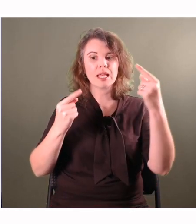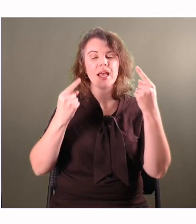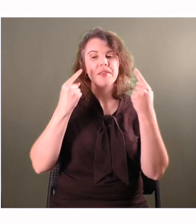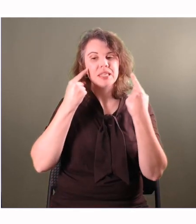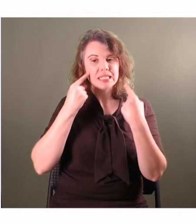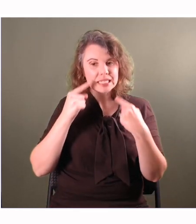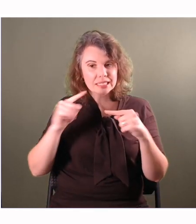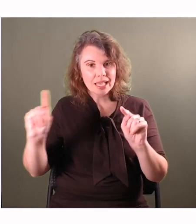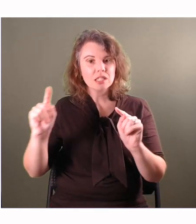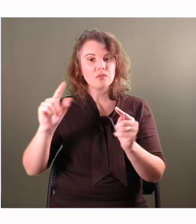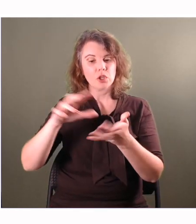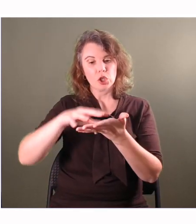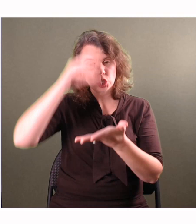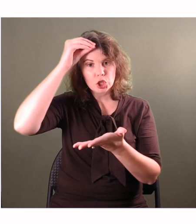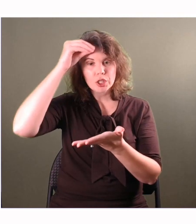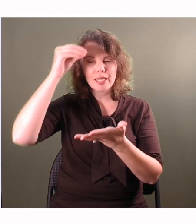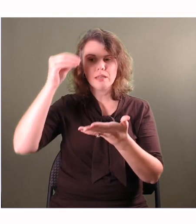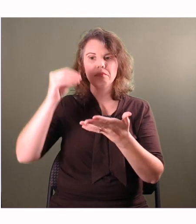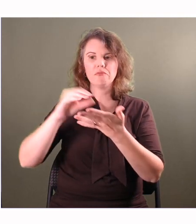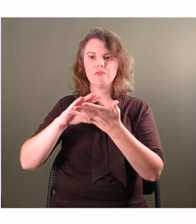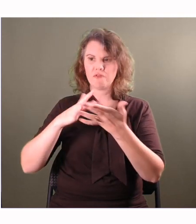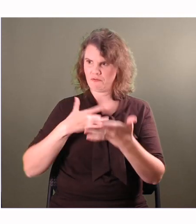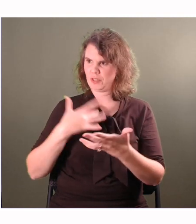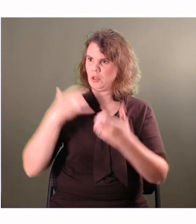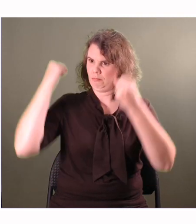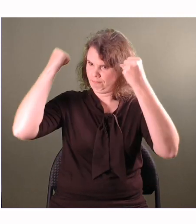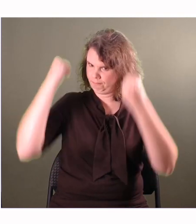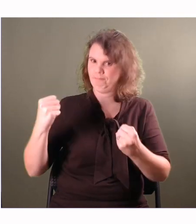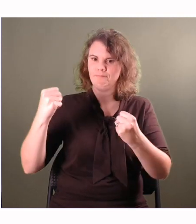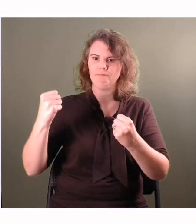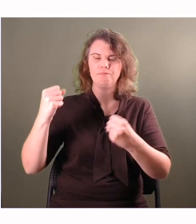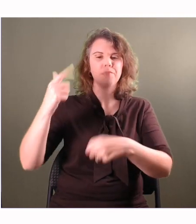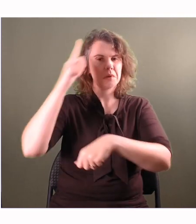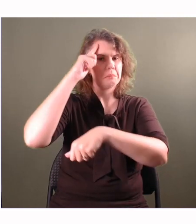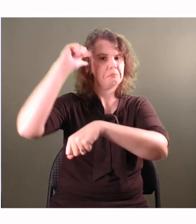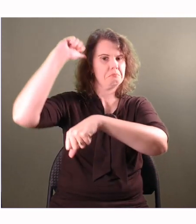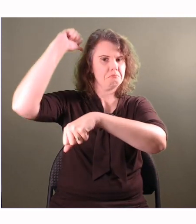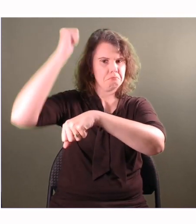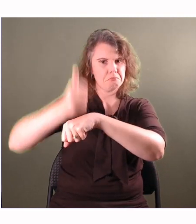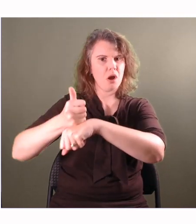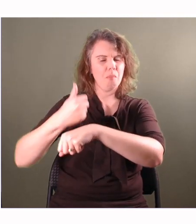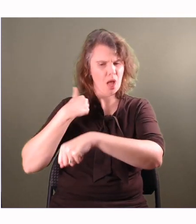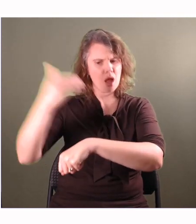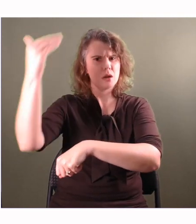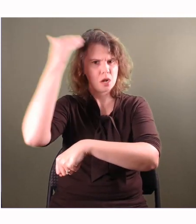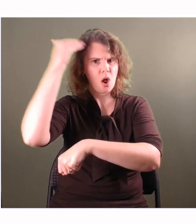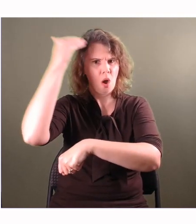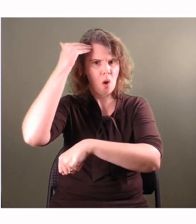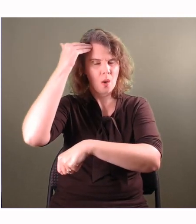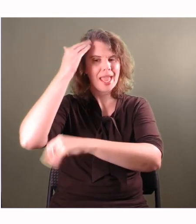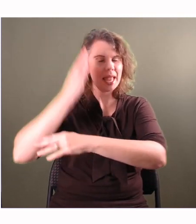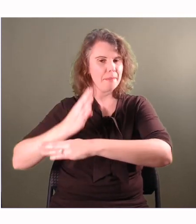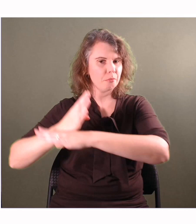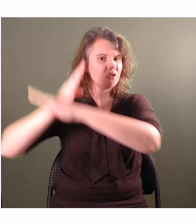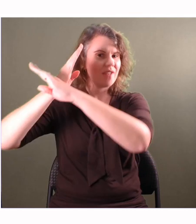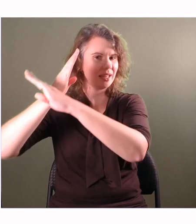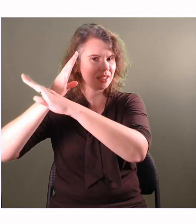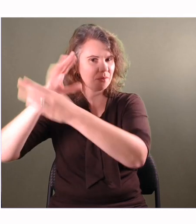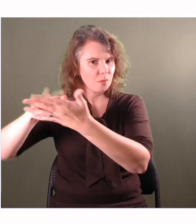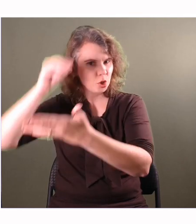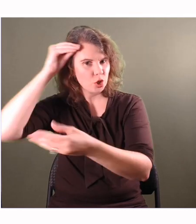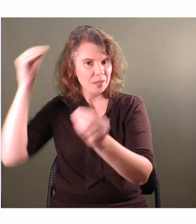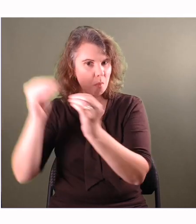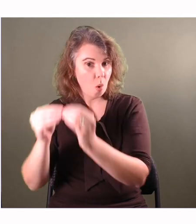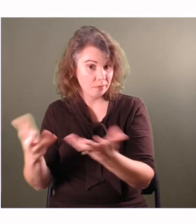successful prior learning, adults' ability to do these tasks pretty well, blocks or